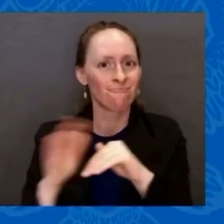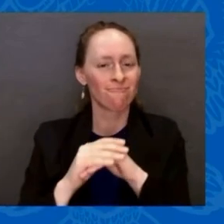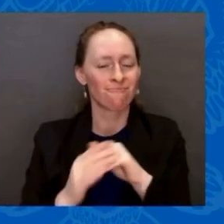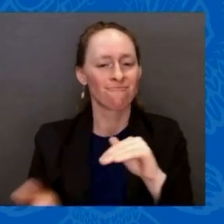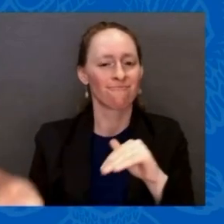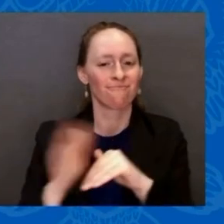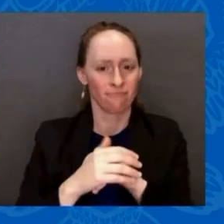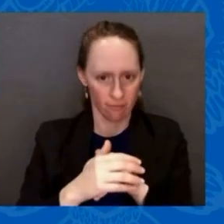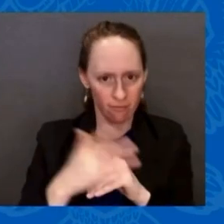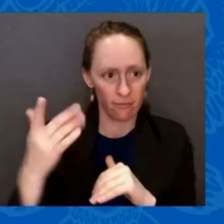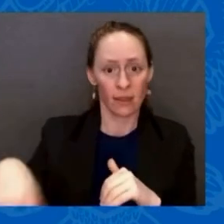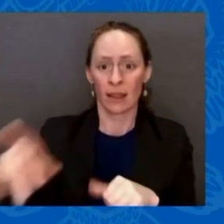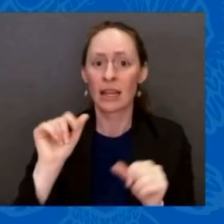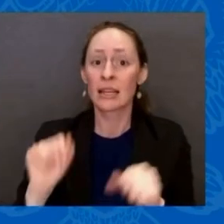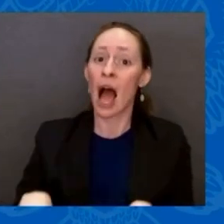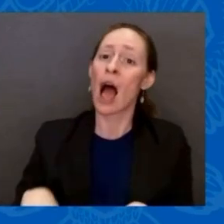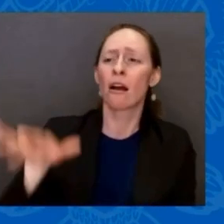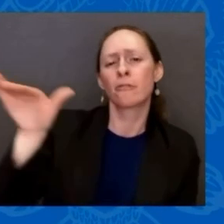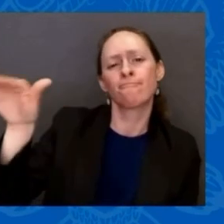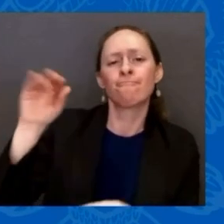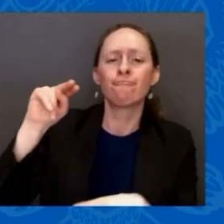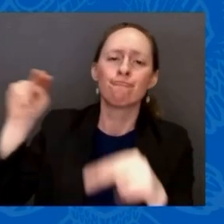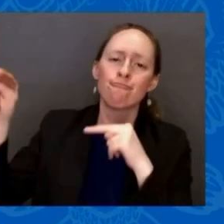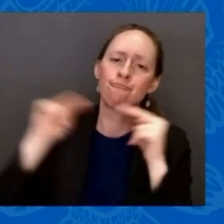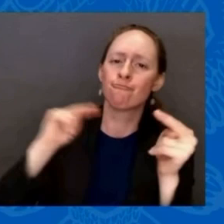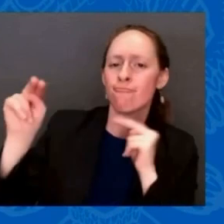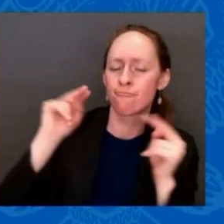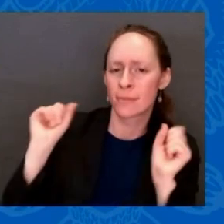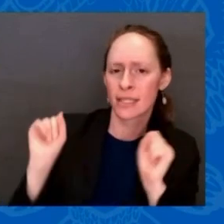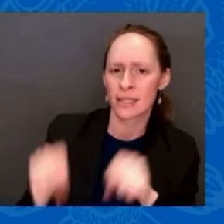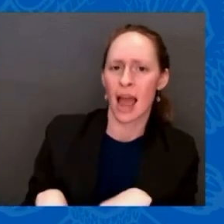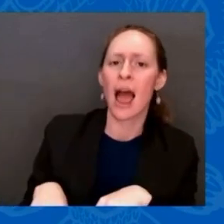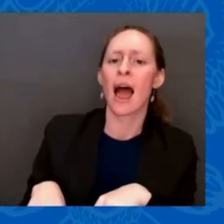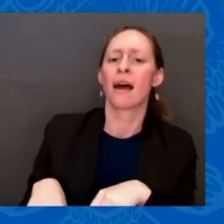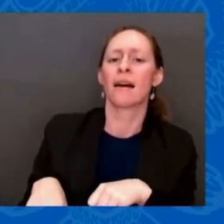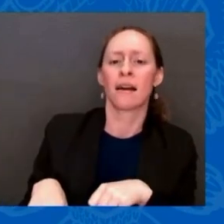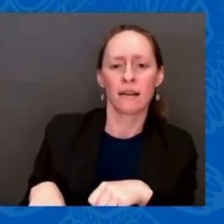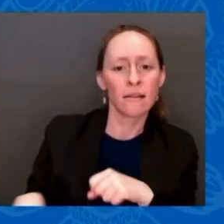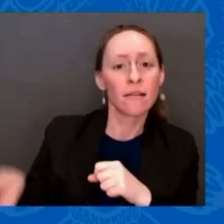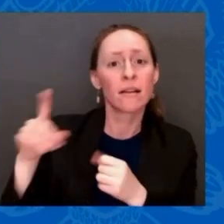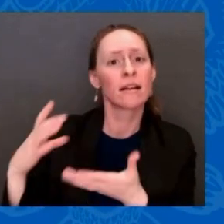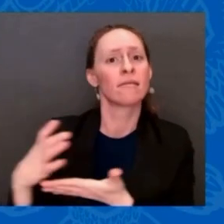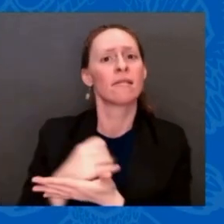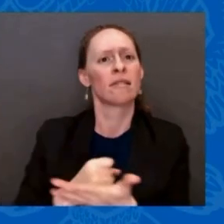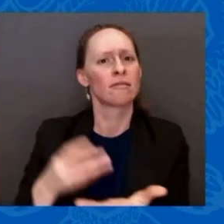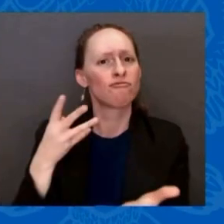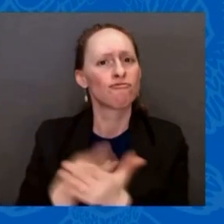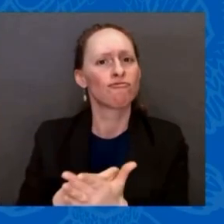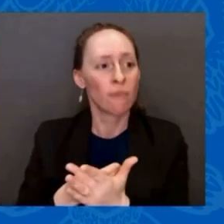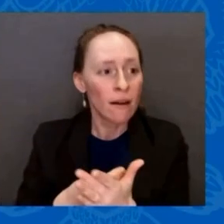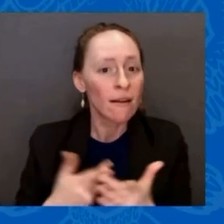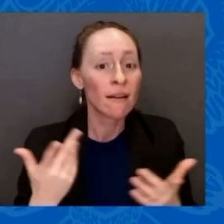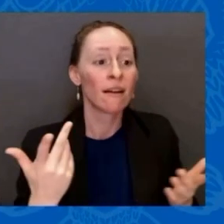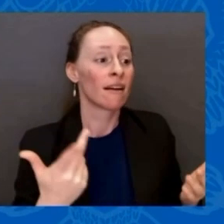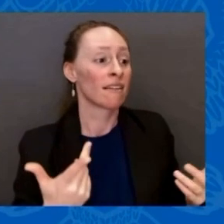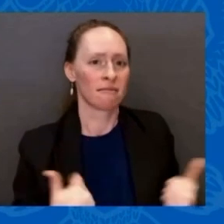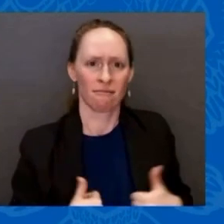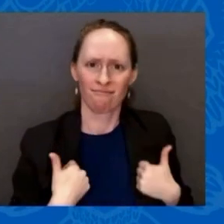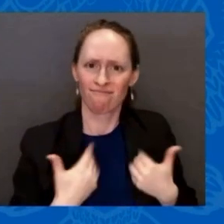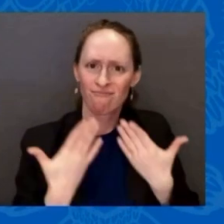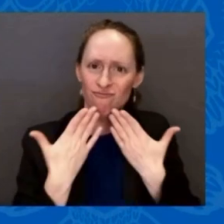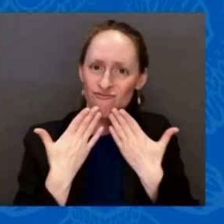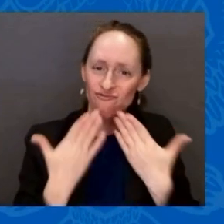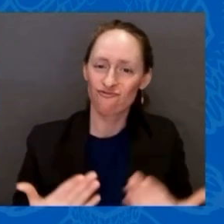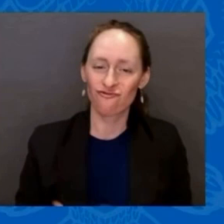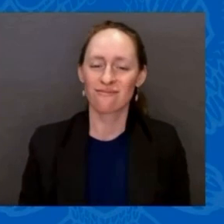good jobs. And this is a thing that's inconsistent with whether people think that we're moving in the right direction. Job satisfaction, based